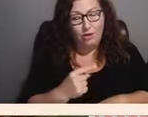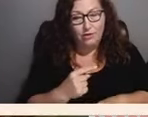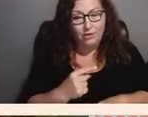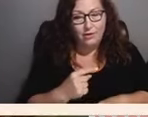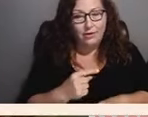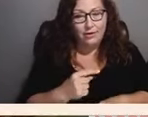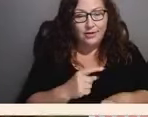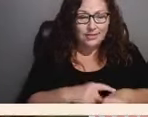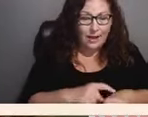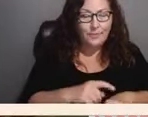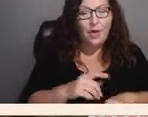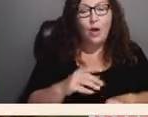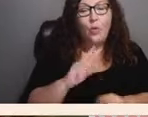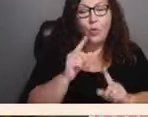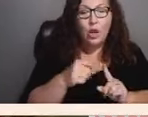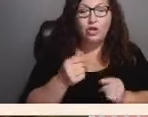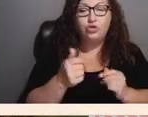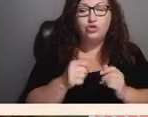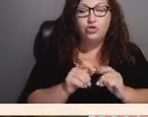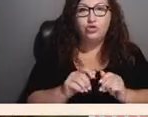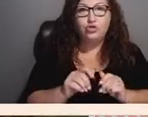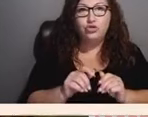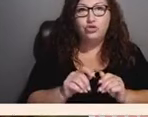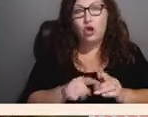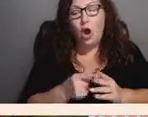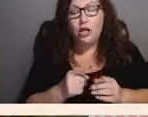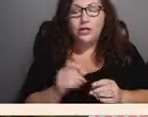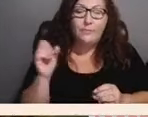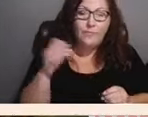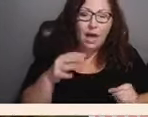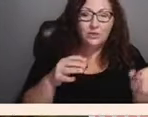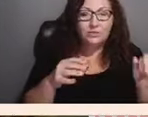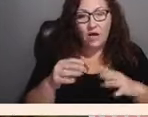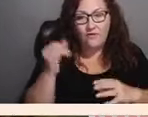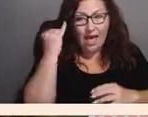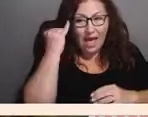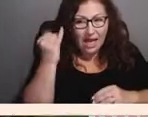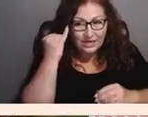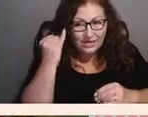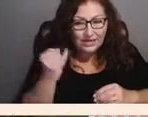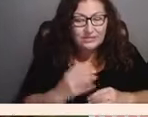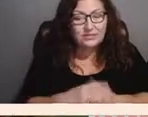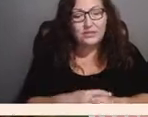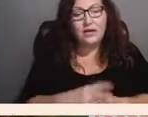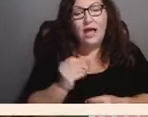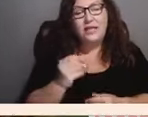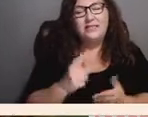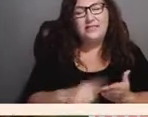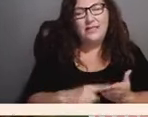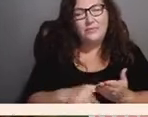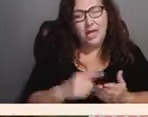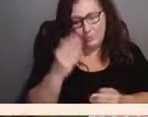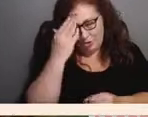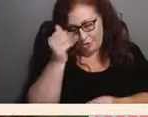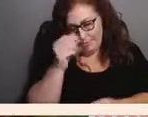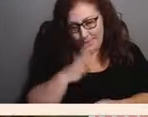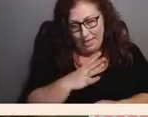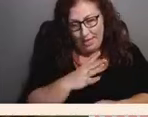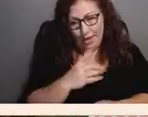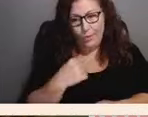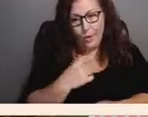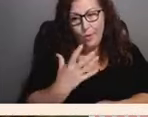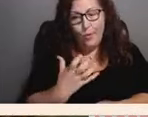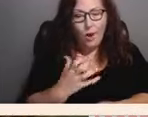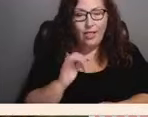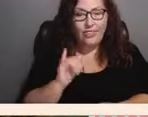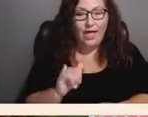off ideas. And particularly sometimes, you know how we work, men, we want that, as I said, that